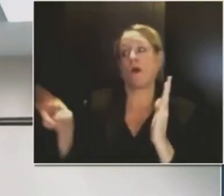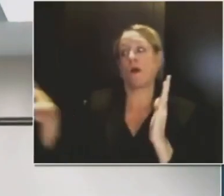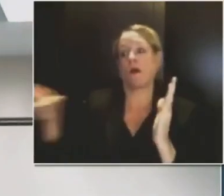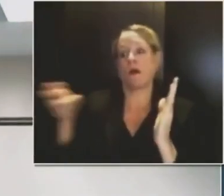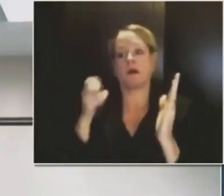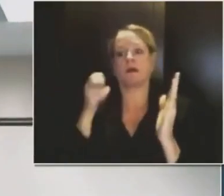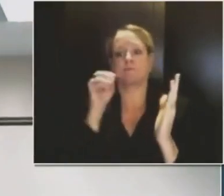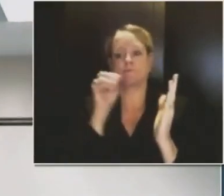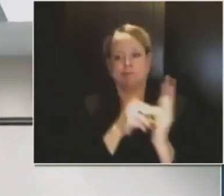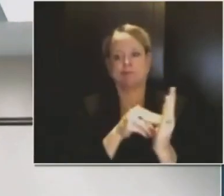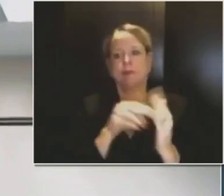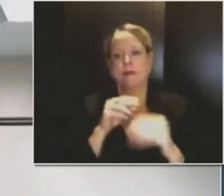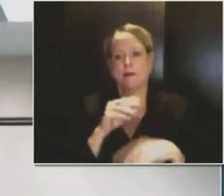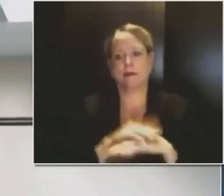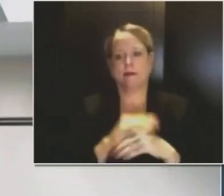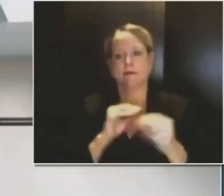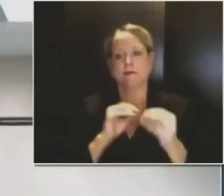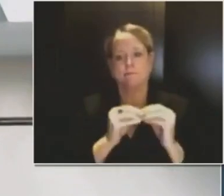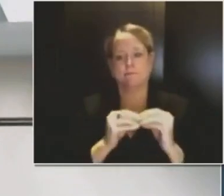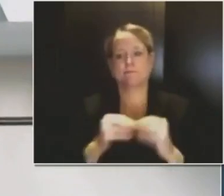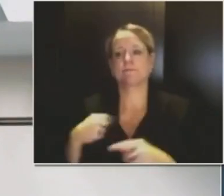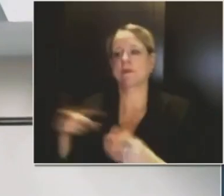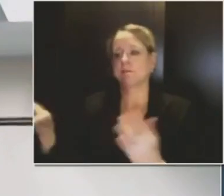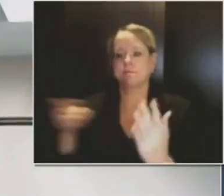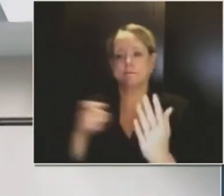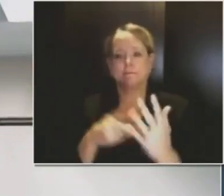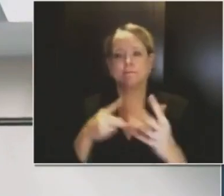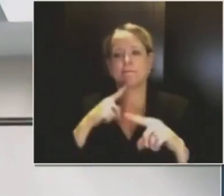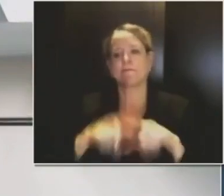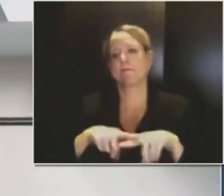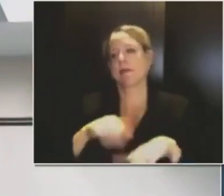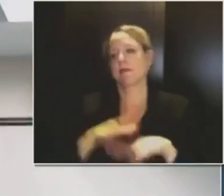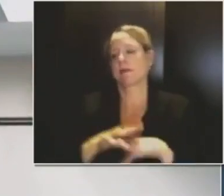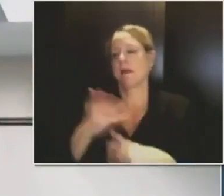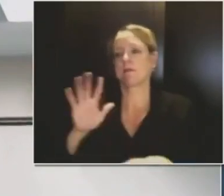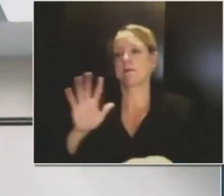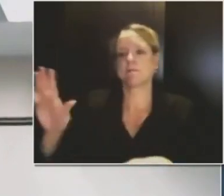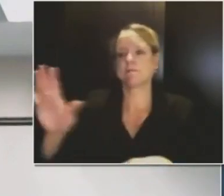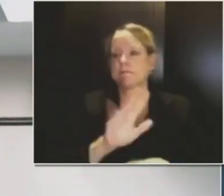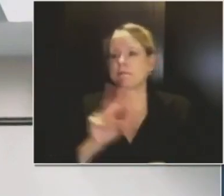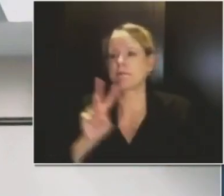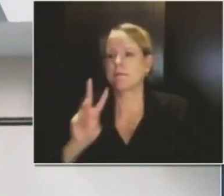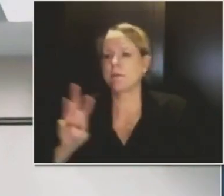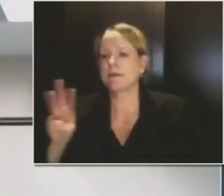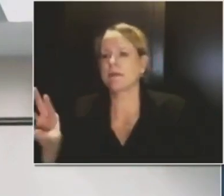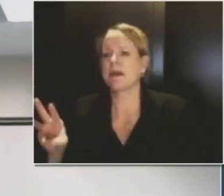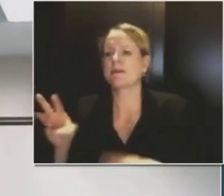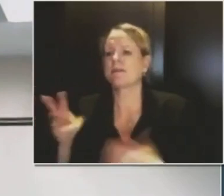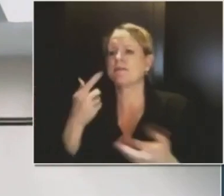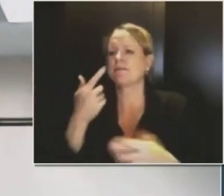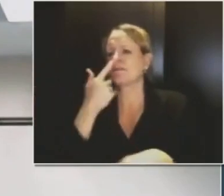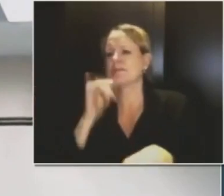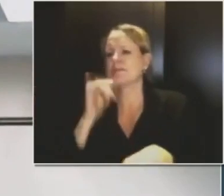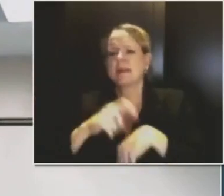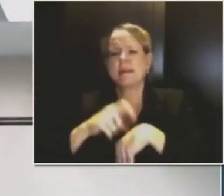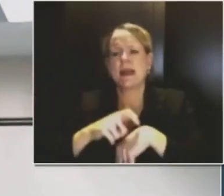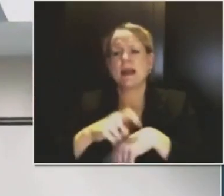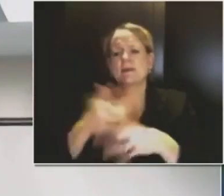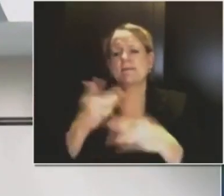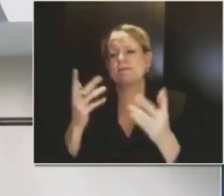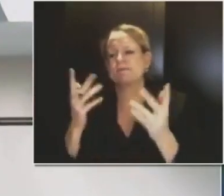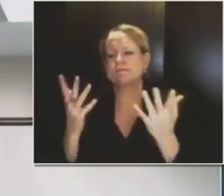working with the Wisconsin Hospital Association so that we can time our data pulls to be similar, so you won't find different data on each